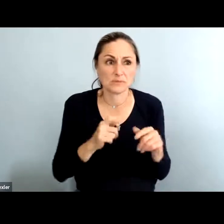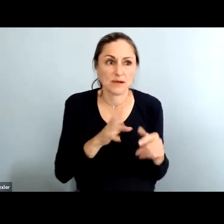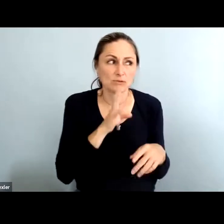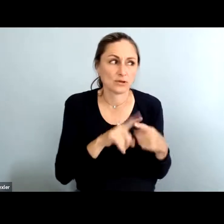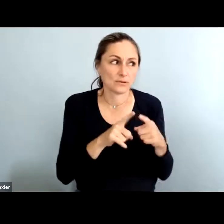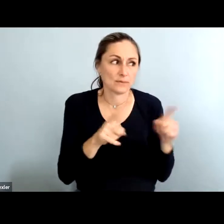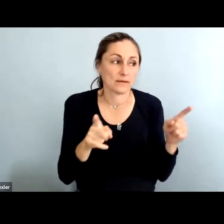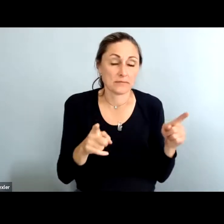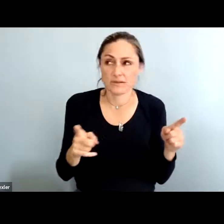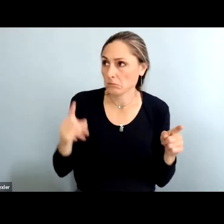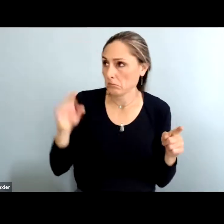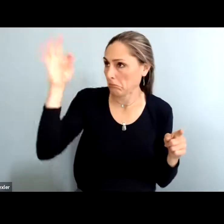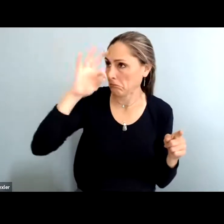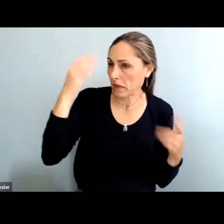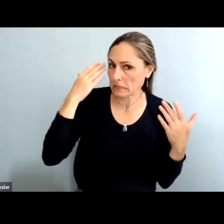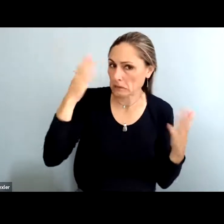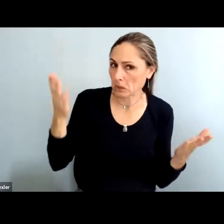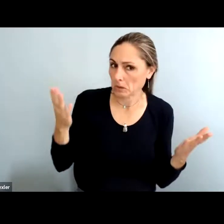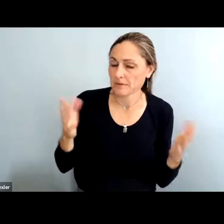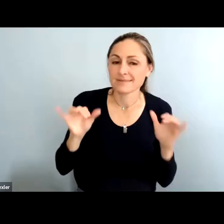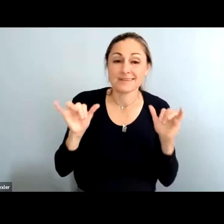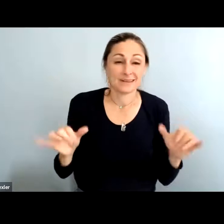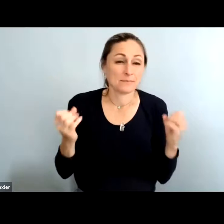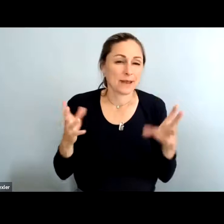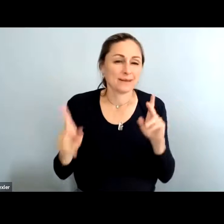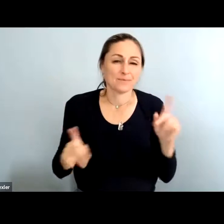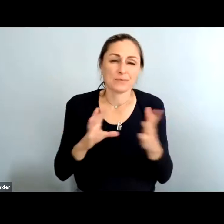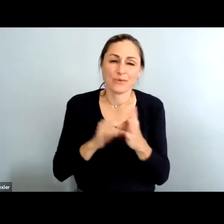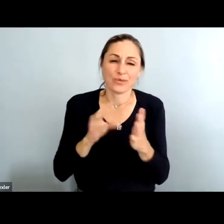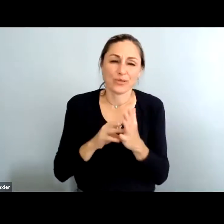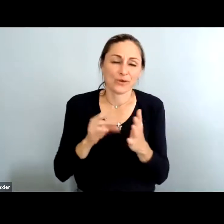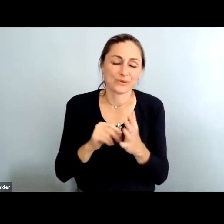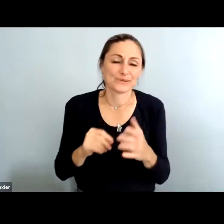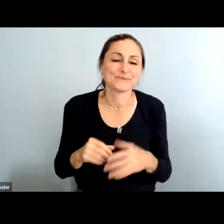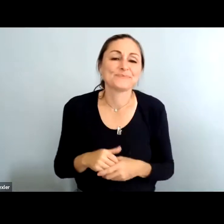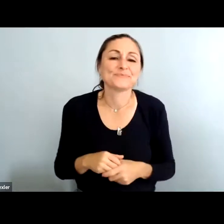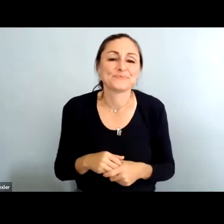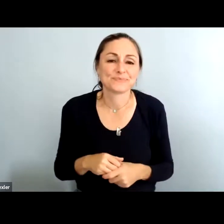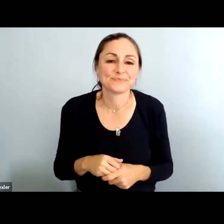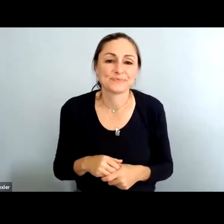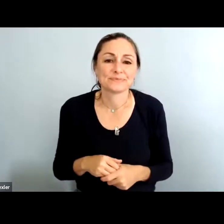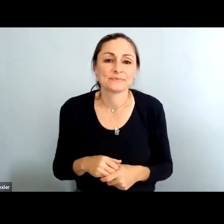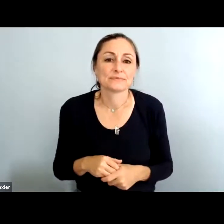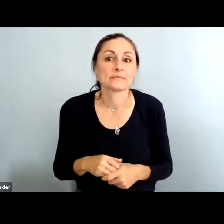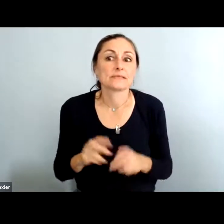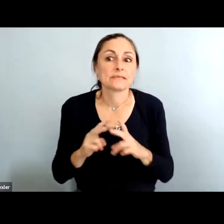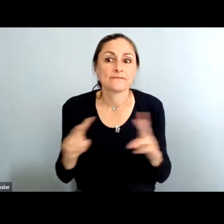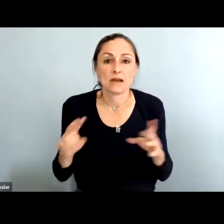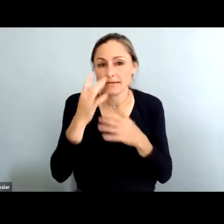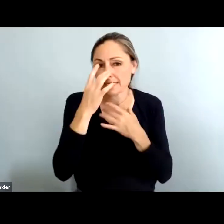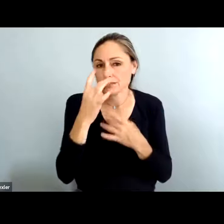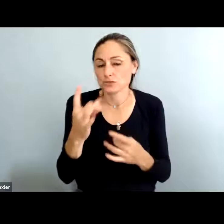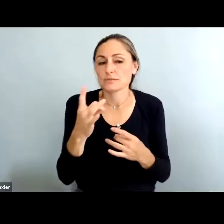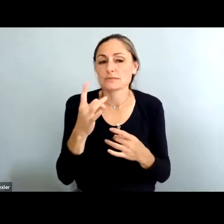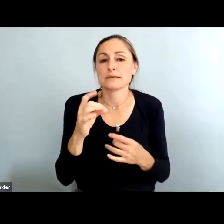no idea. And so it was a learning curve for lots and lots of us. I think it's a very interesting